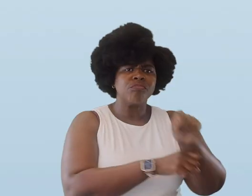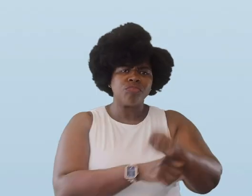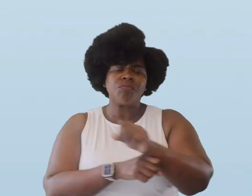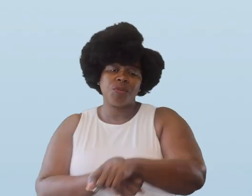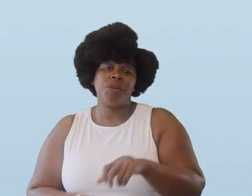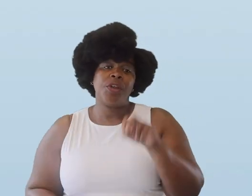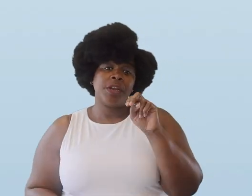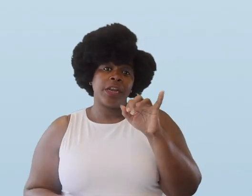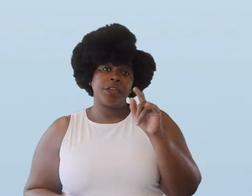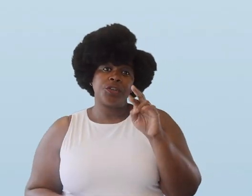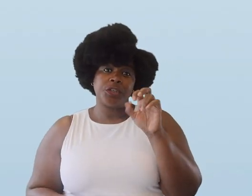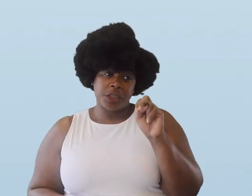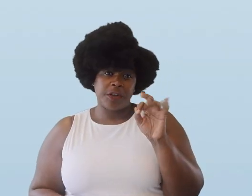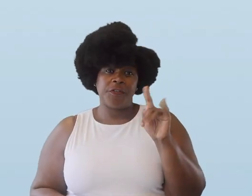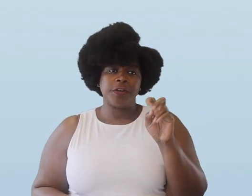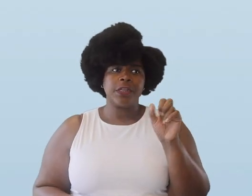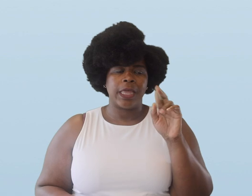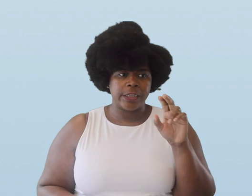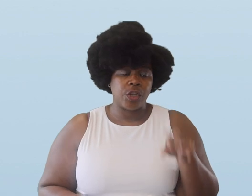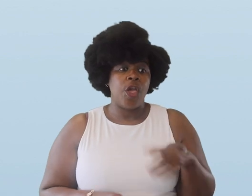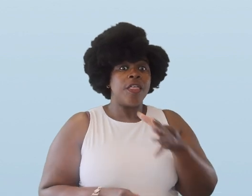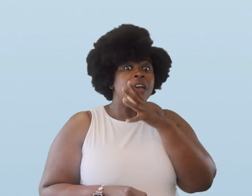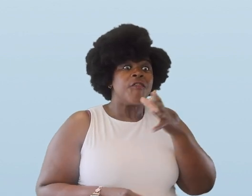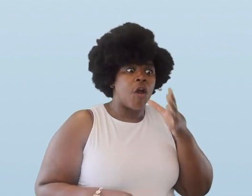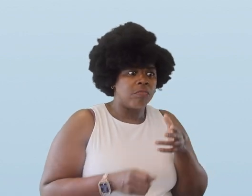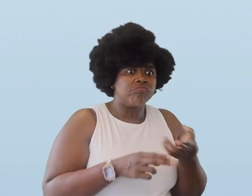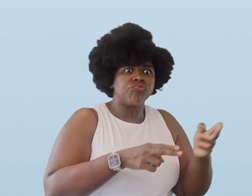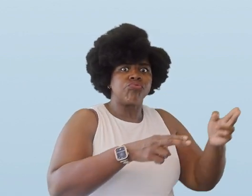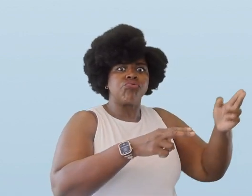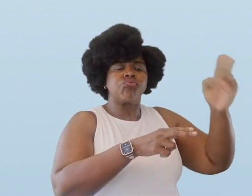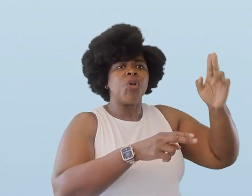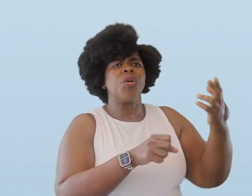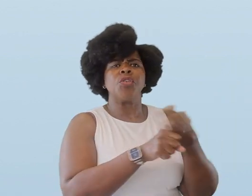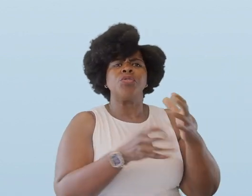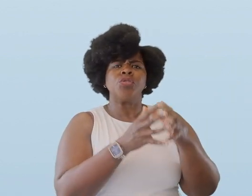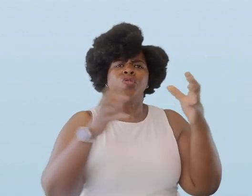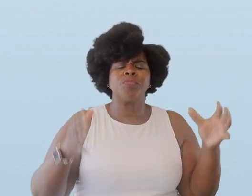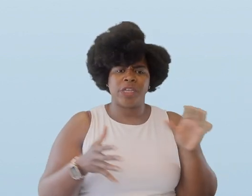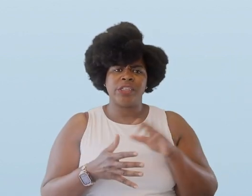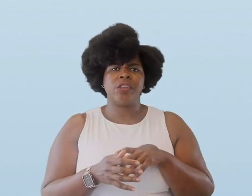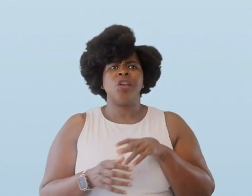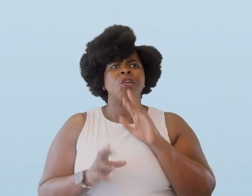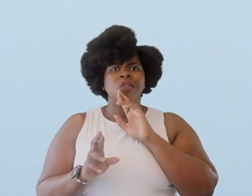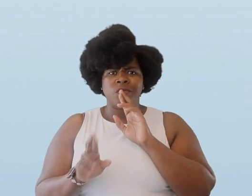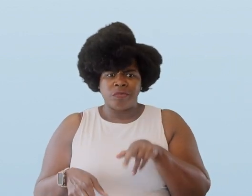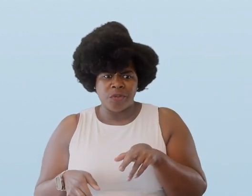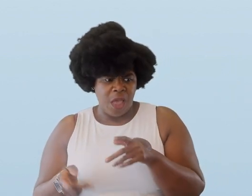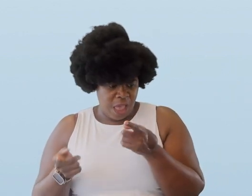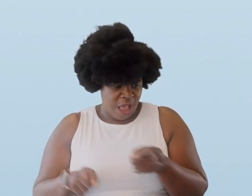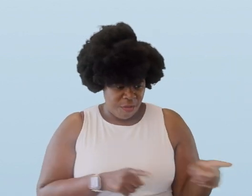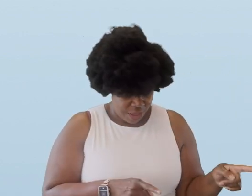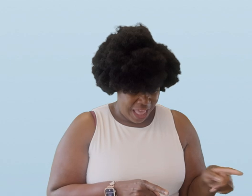nitrogen fertilizer. It increases crop yields, and that means more economic growth. But overuse has unintended consequences.